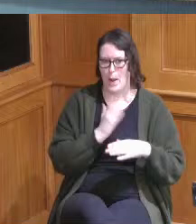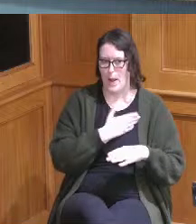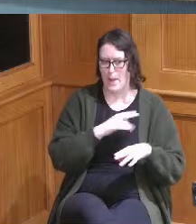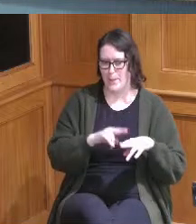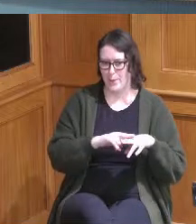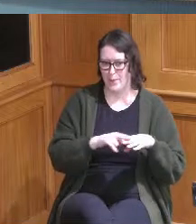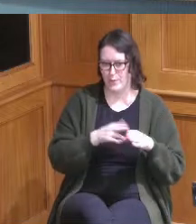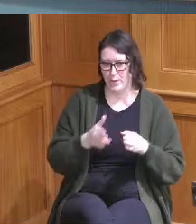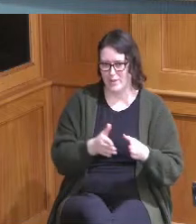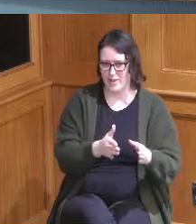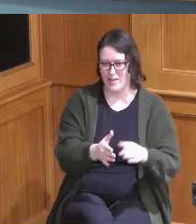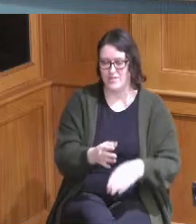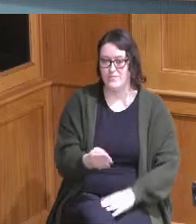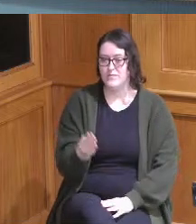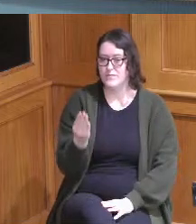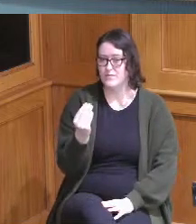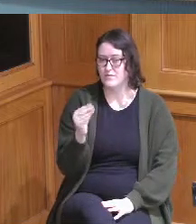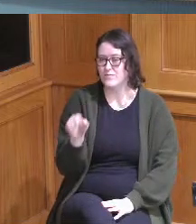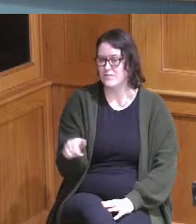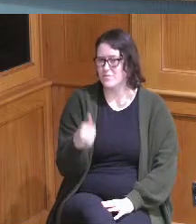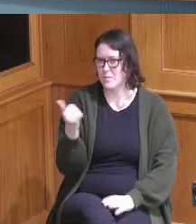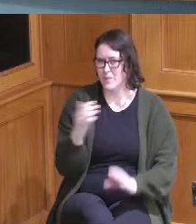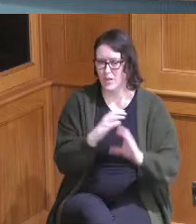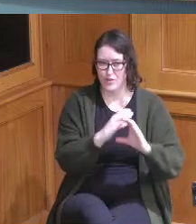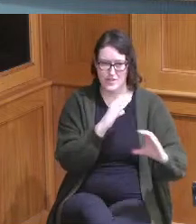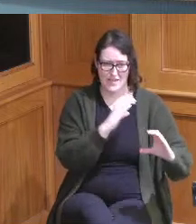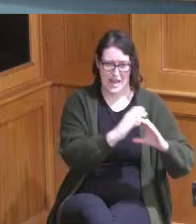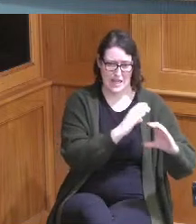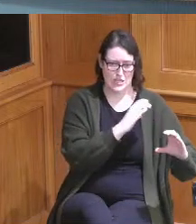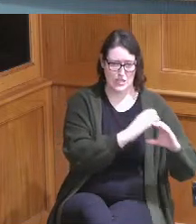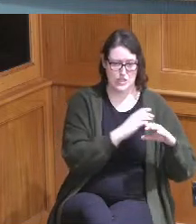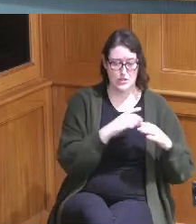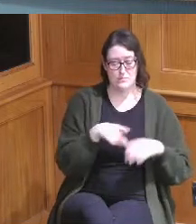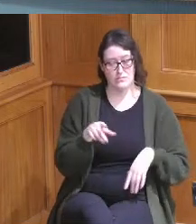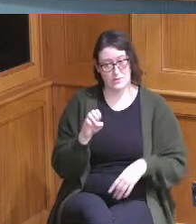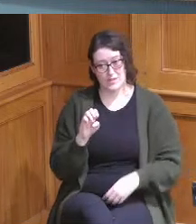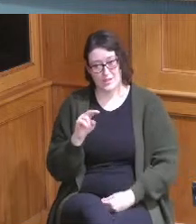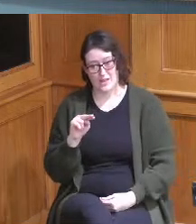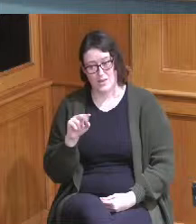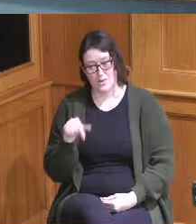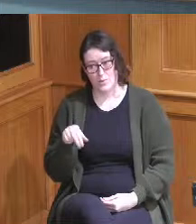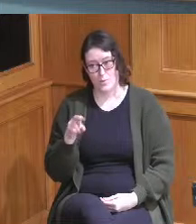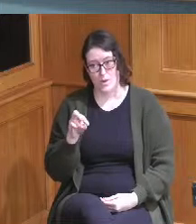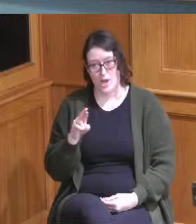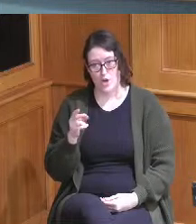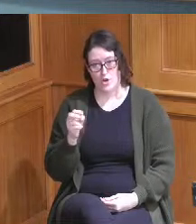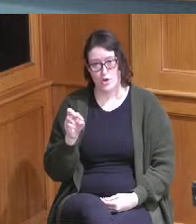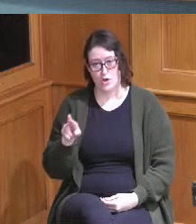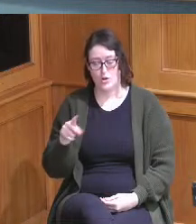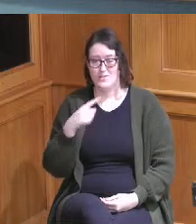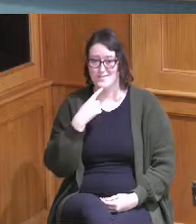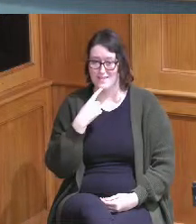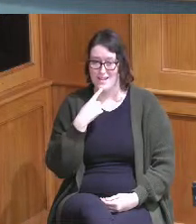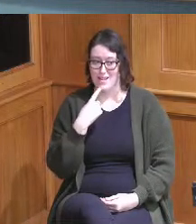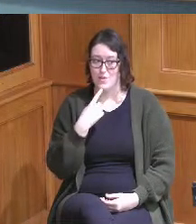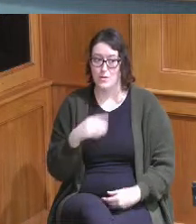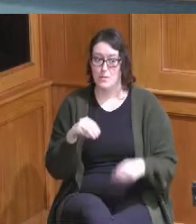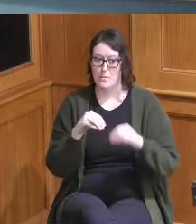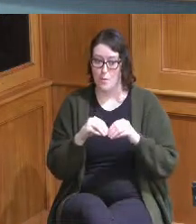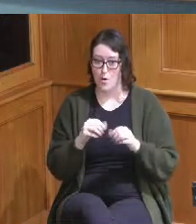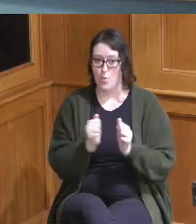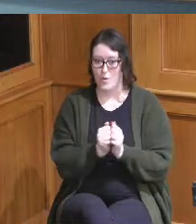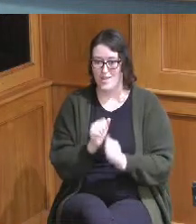railroad lines. There were 14 other tankers, according to the Inquirer, with styrene in it connected to